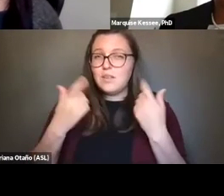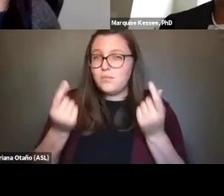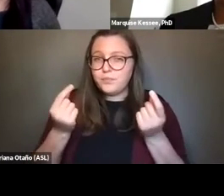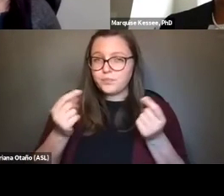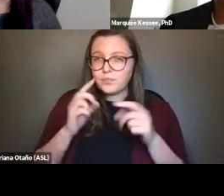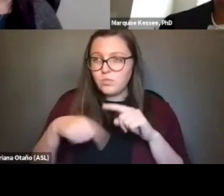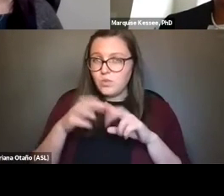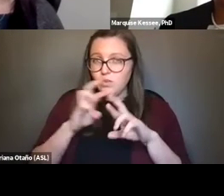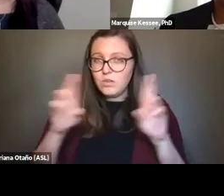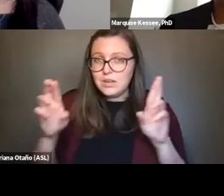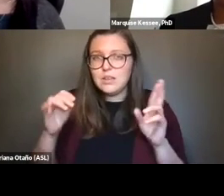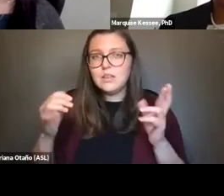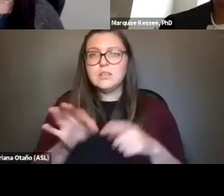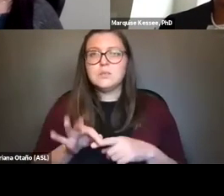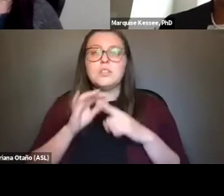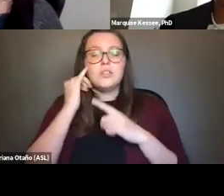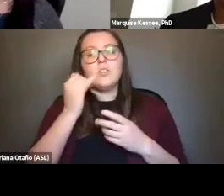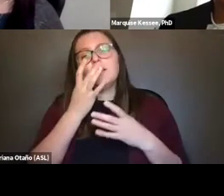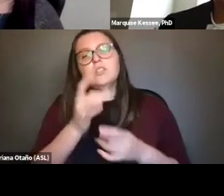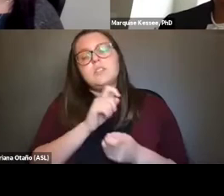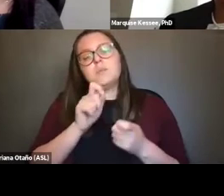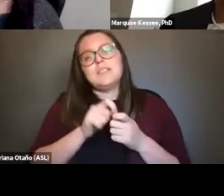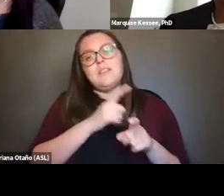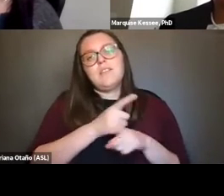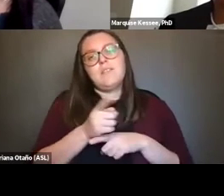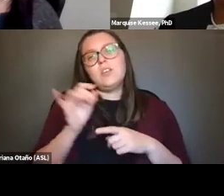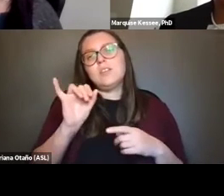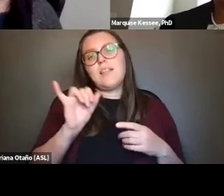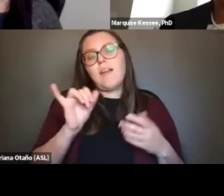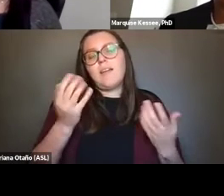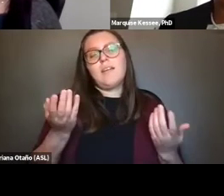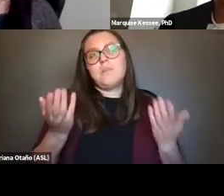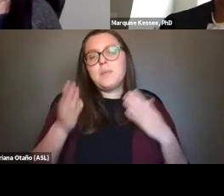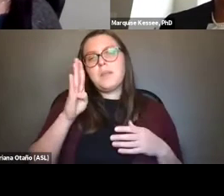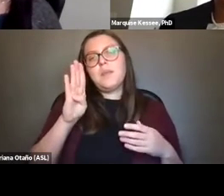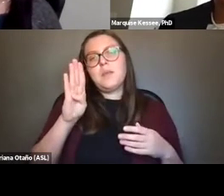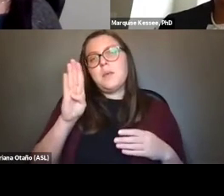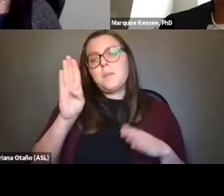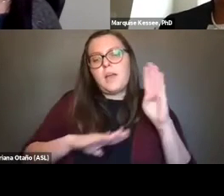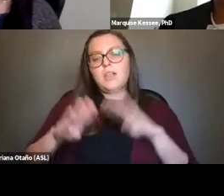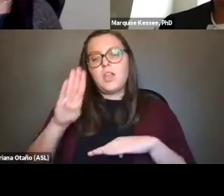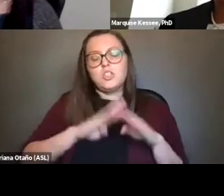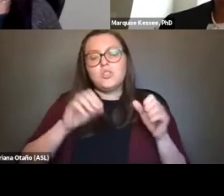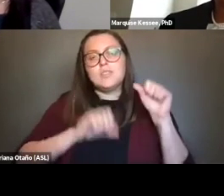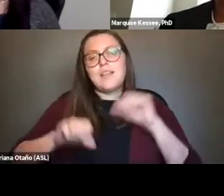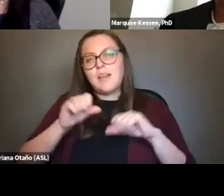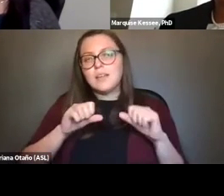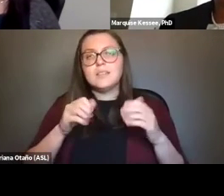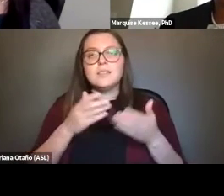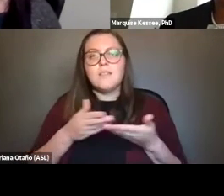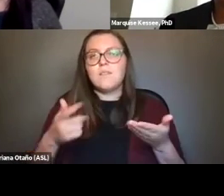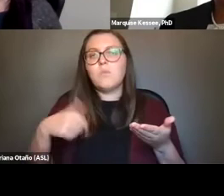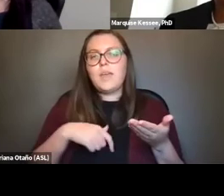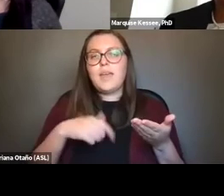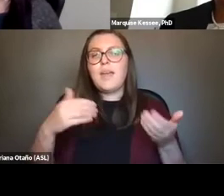if you are interested in a particular field, like something related to biological sciences for College Park. We have specific gateway course